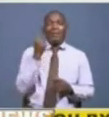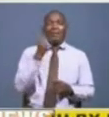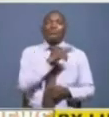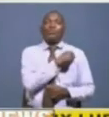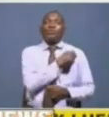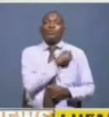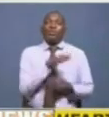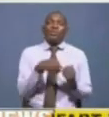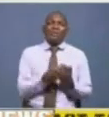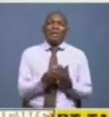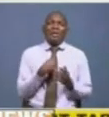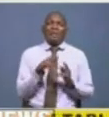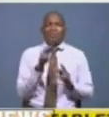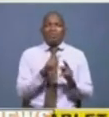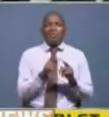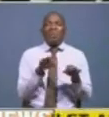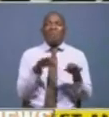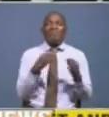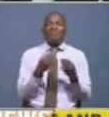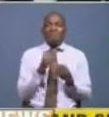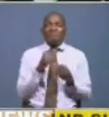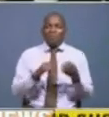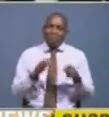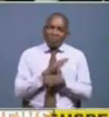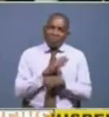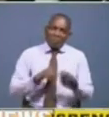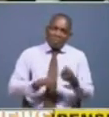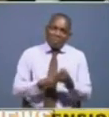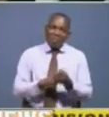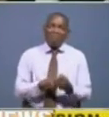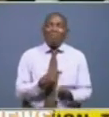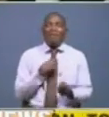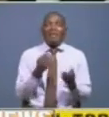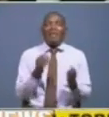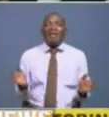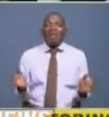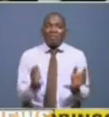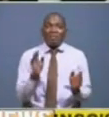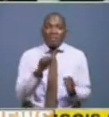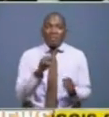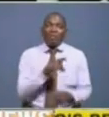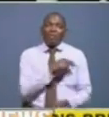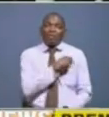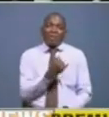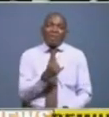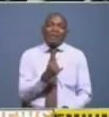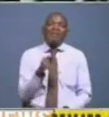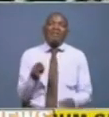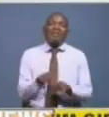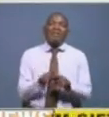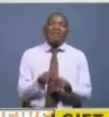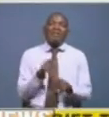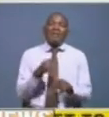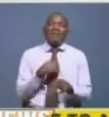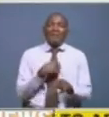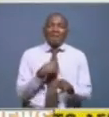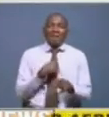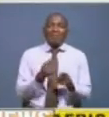have people and families who support them. And I'd like to encourage the hospital to have an